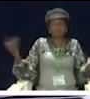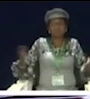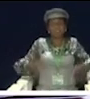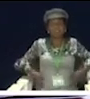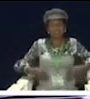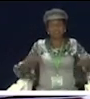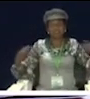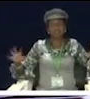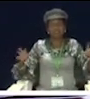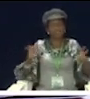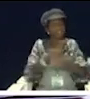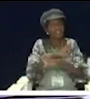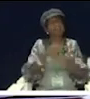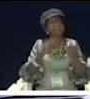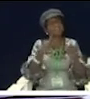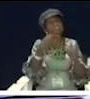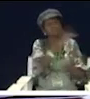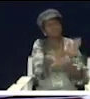you say you don't have?"